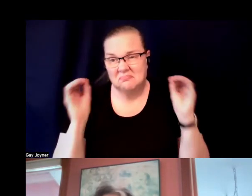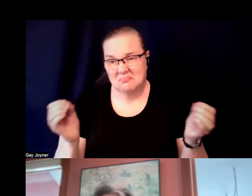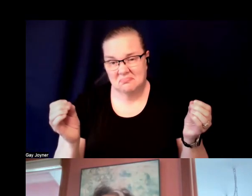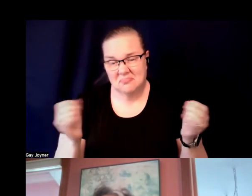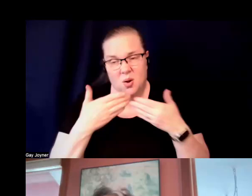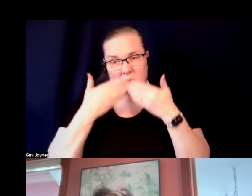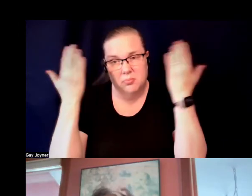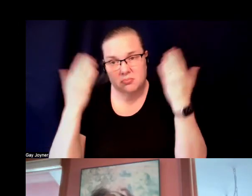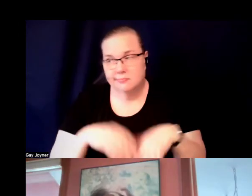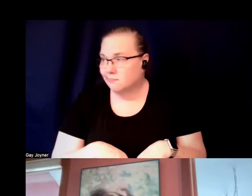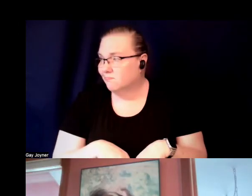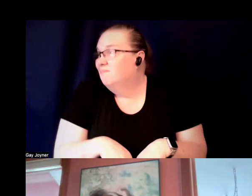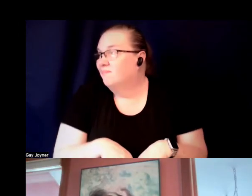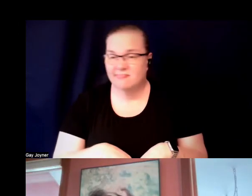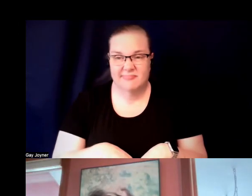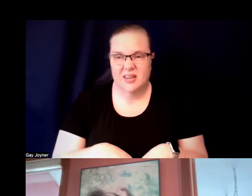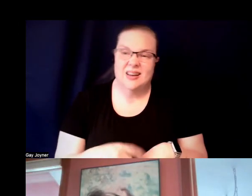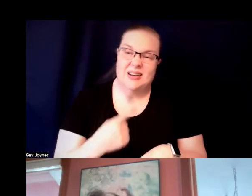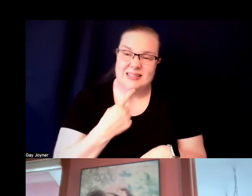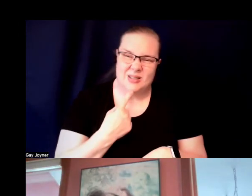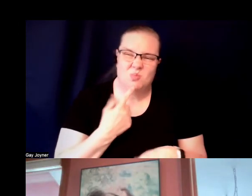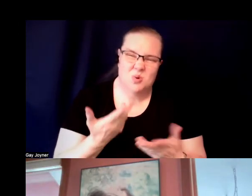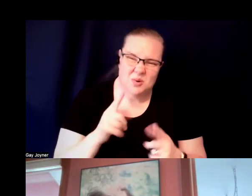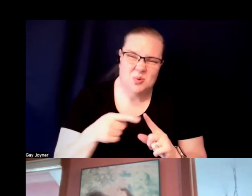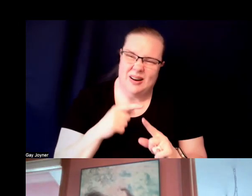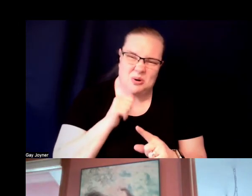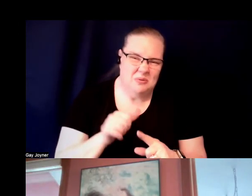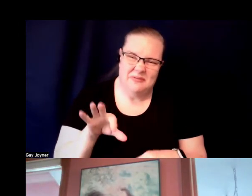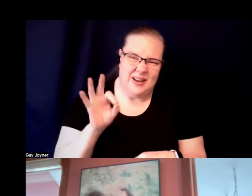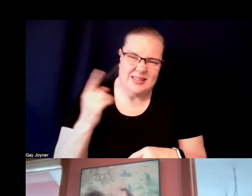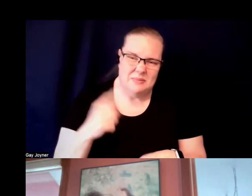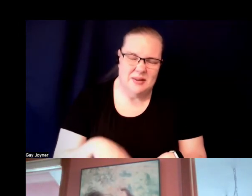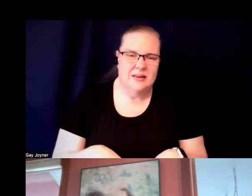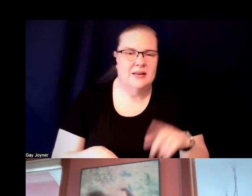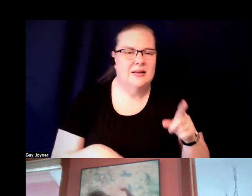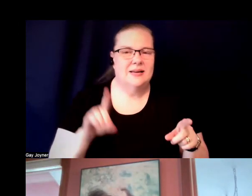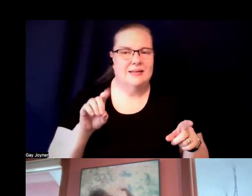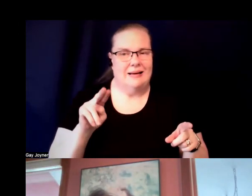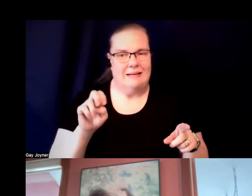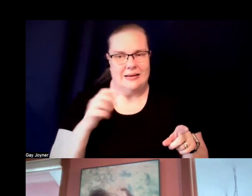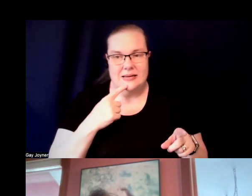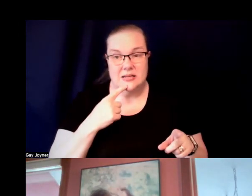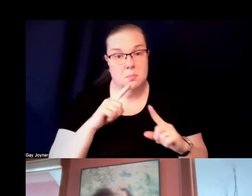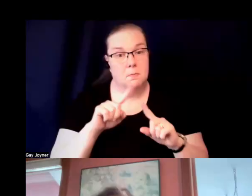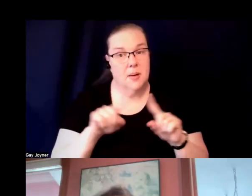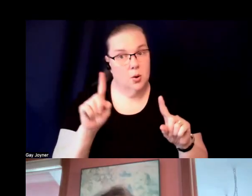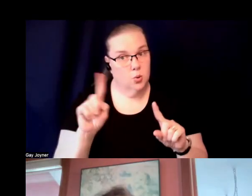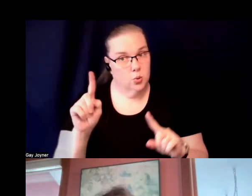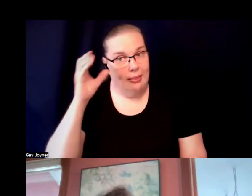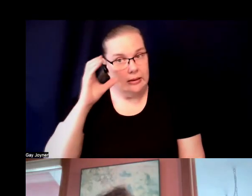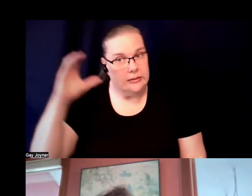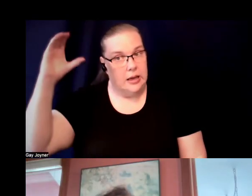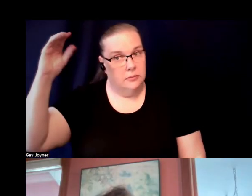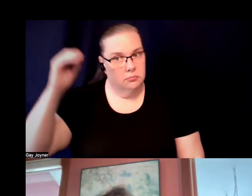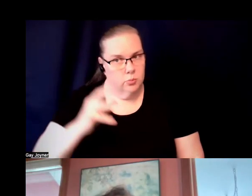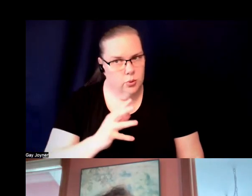quite right, which is disappointing. Well, But I'm actually, you always said going out. it's where the sun is. So it Yeah, could be